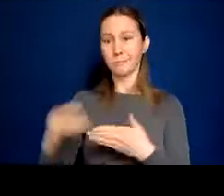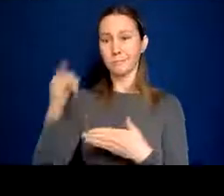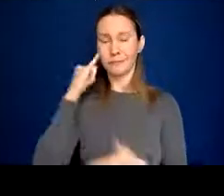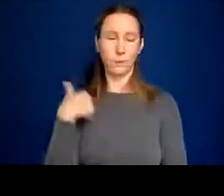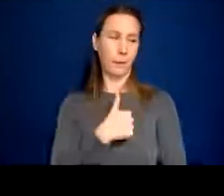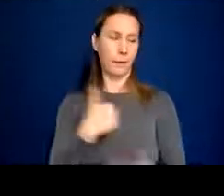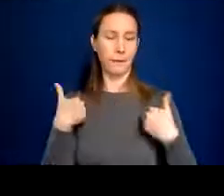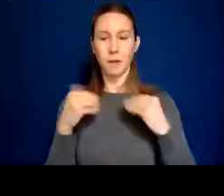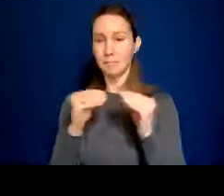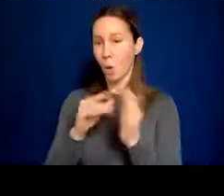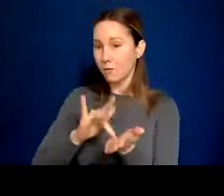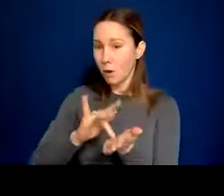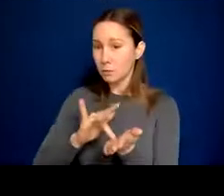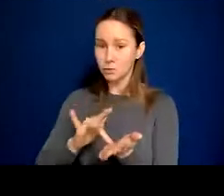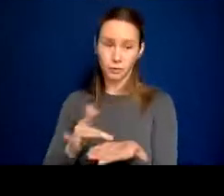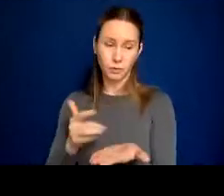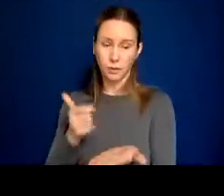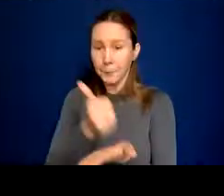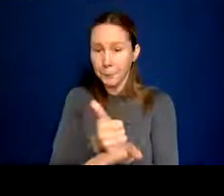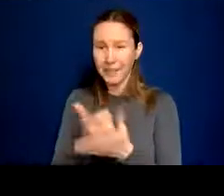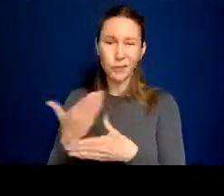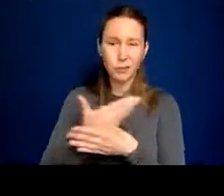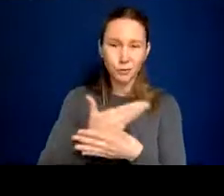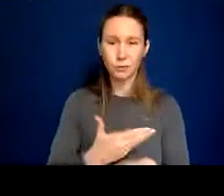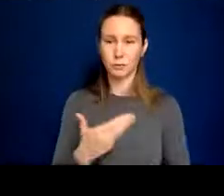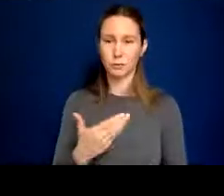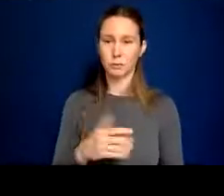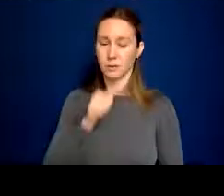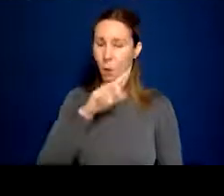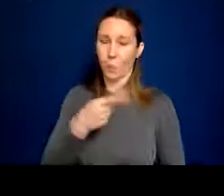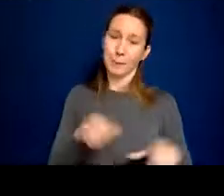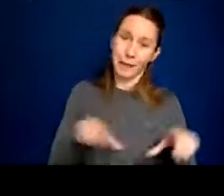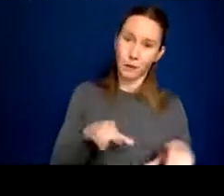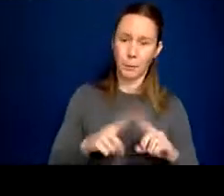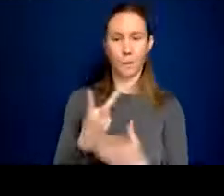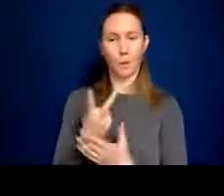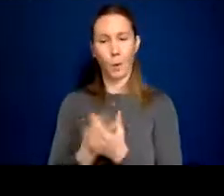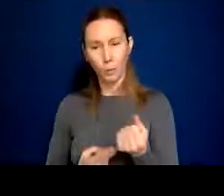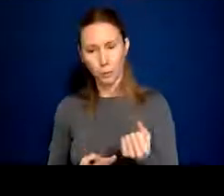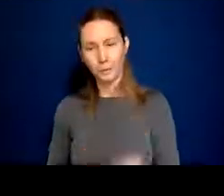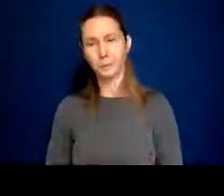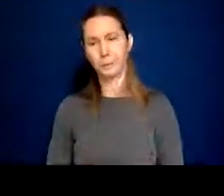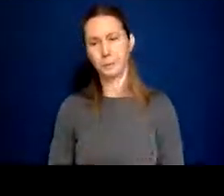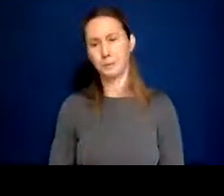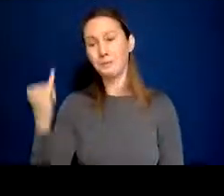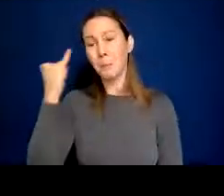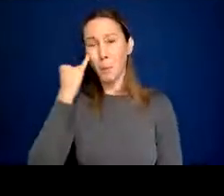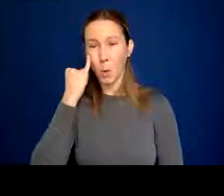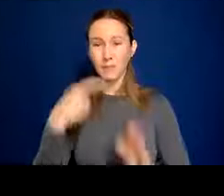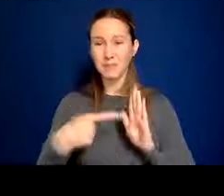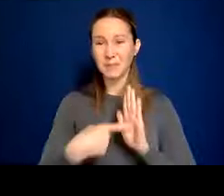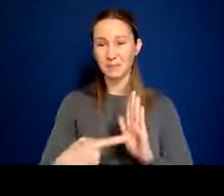pharmacological interventions concomitantly or primarily, as opposed to behavioral interventions. If the symptom causes low